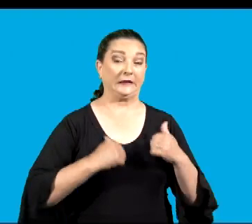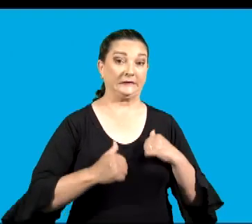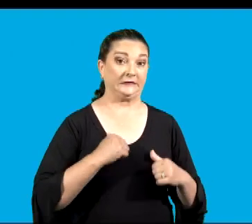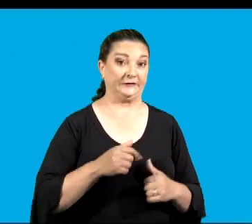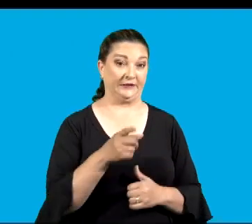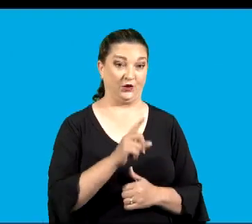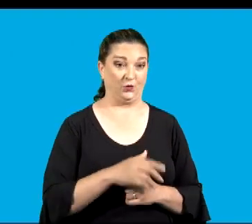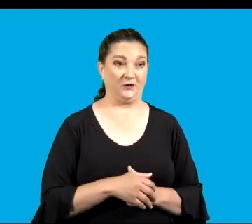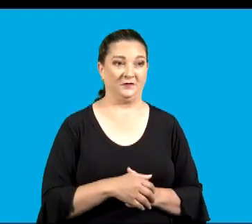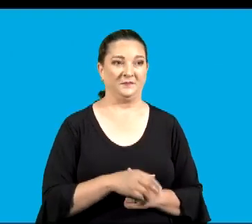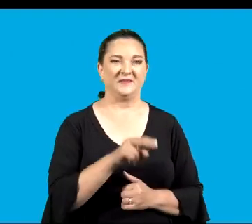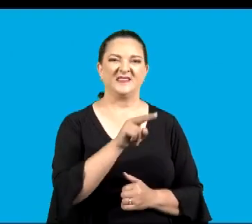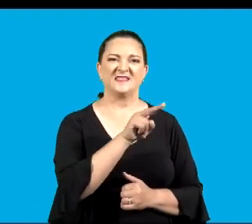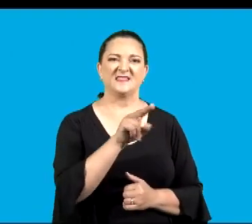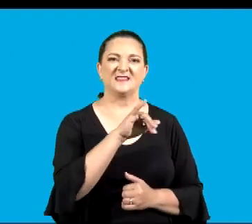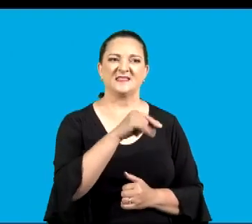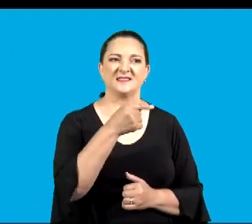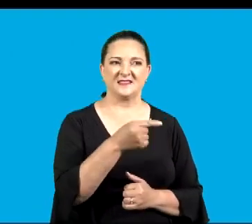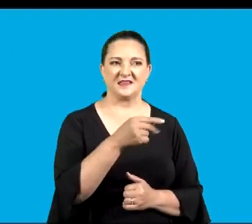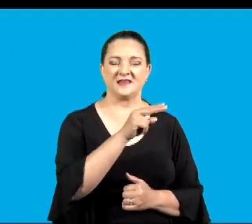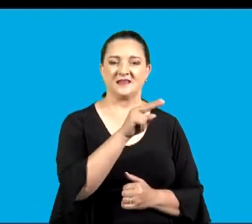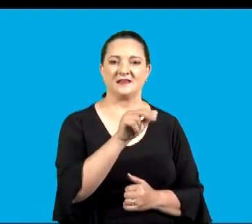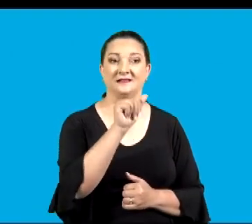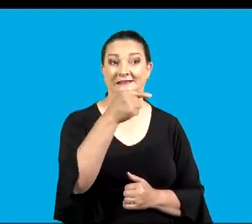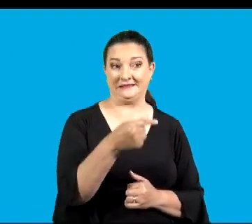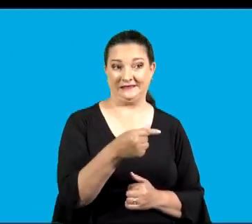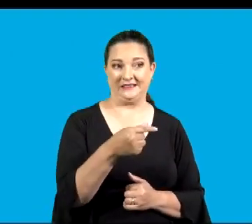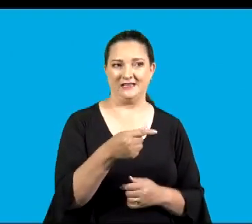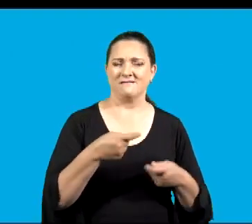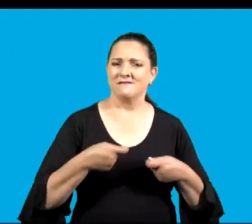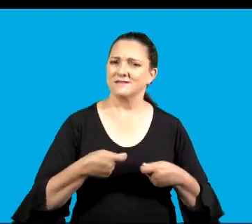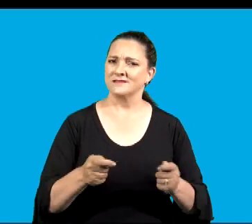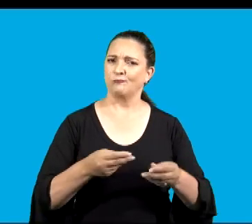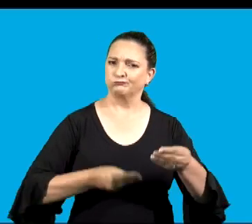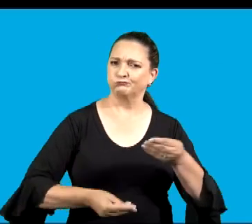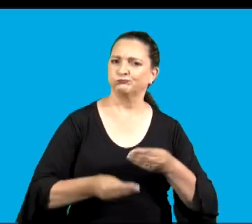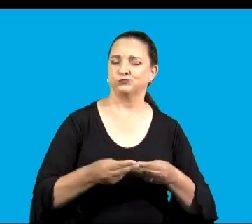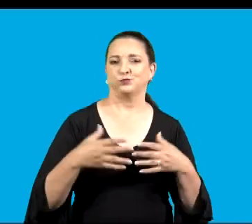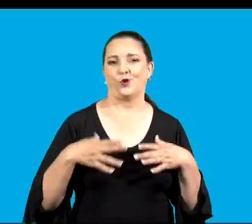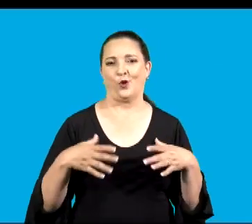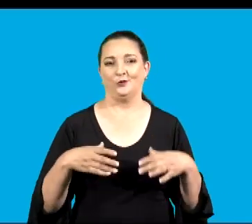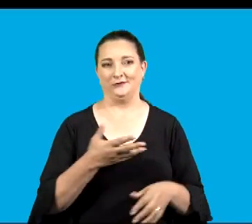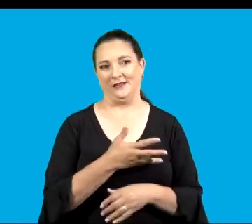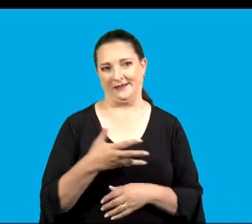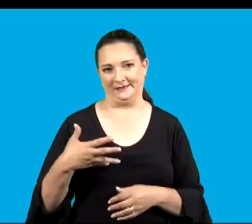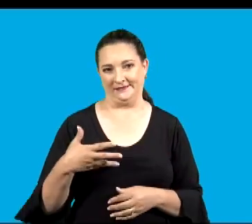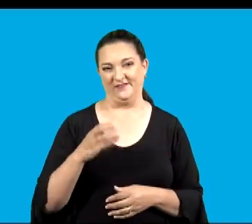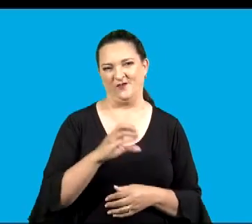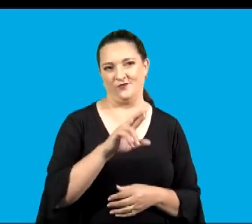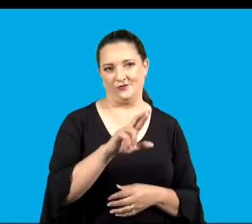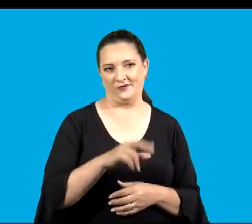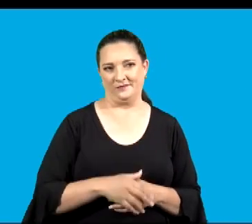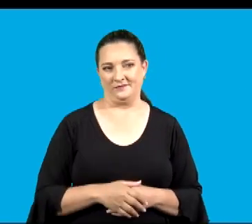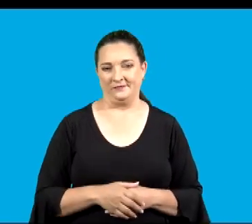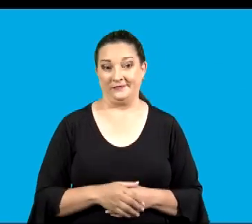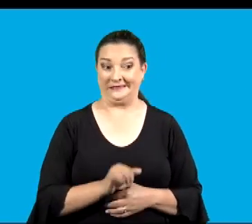reads, Zigzag Traders sells ladies' clothing on credit. Debtors are allowed a credit term